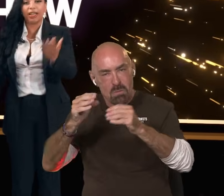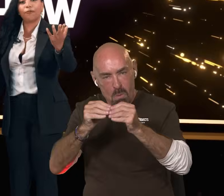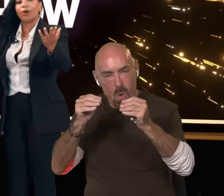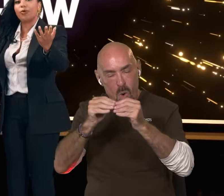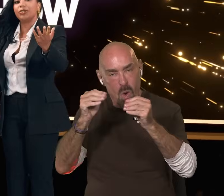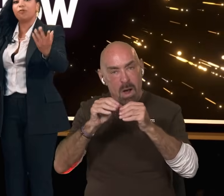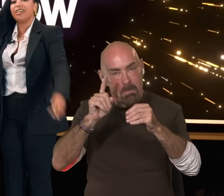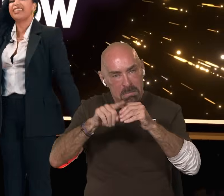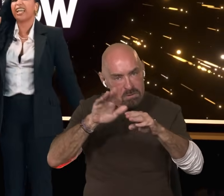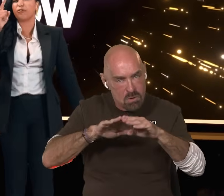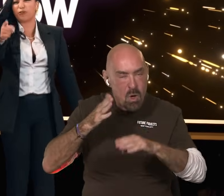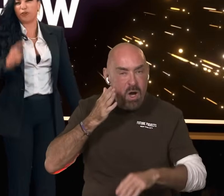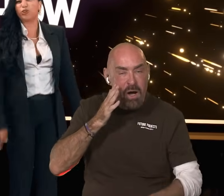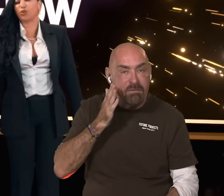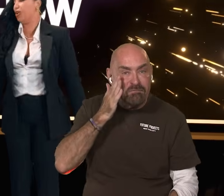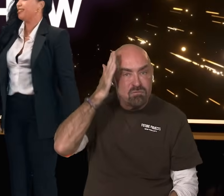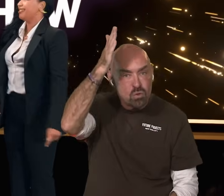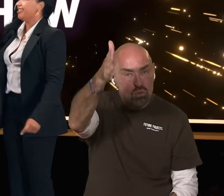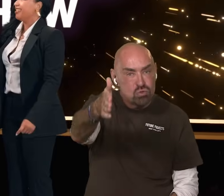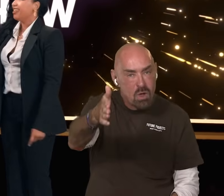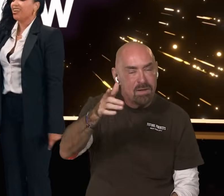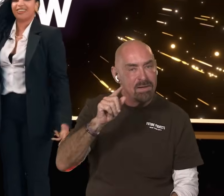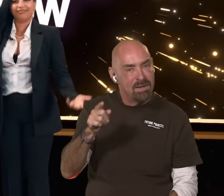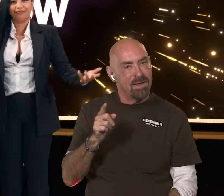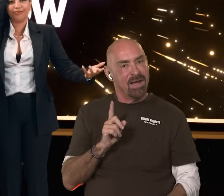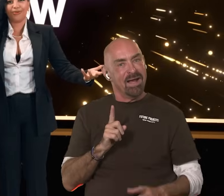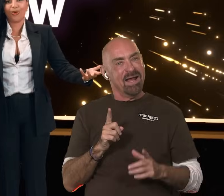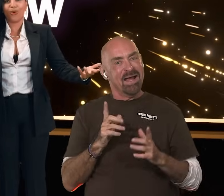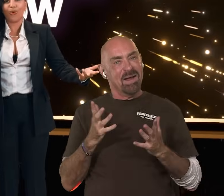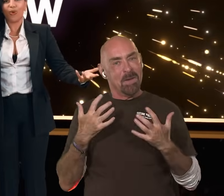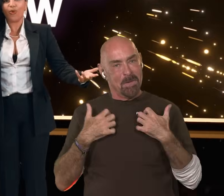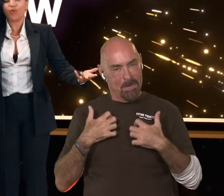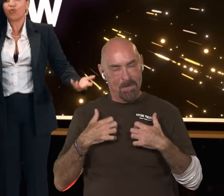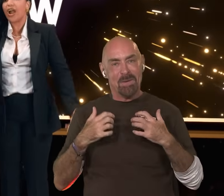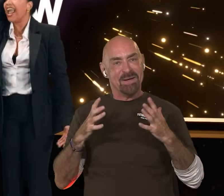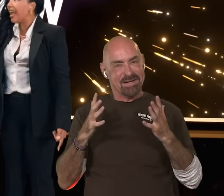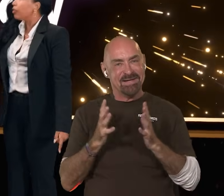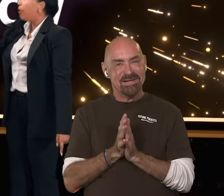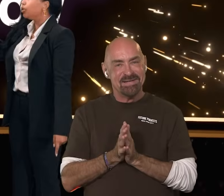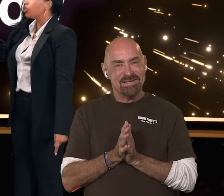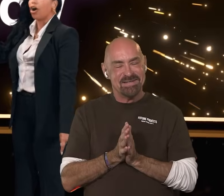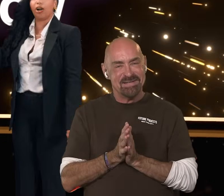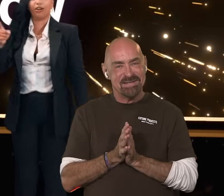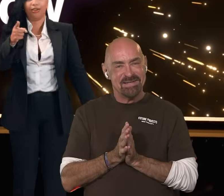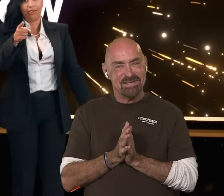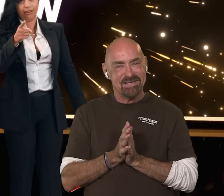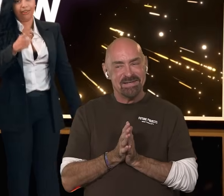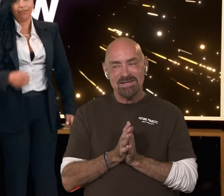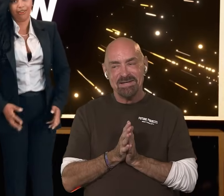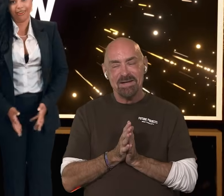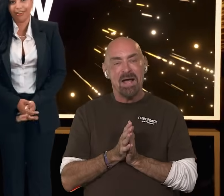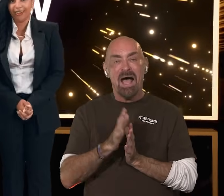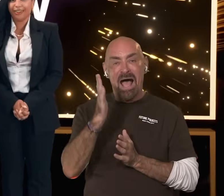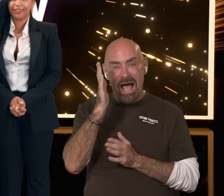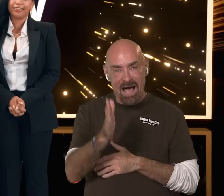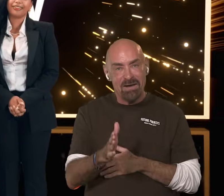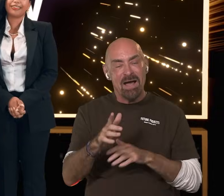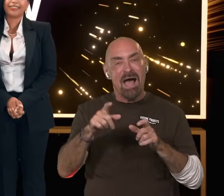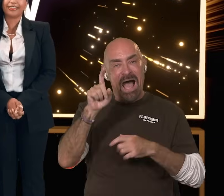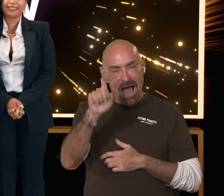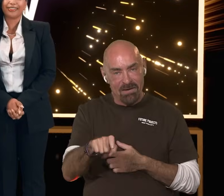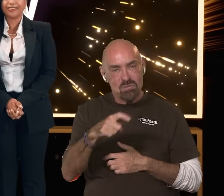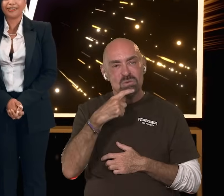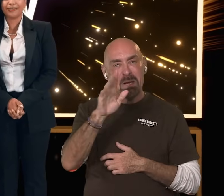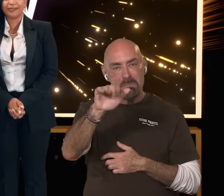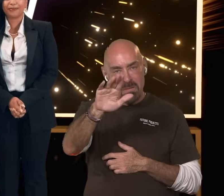times. Make up for all the ones you've missed and for the future ones. That's 100% how the coupon works. Right, and the punch card. And we can't